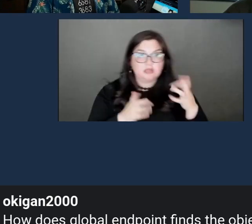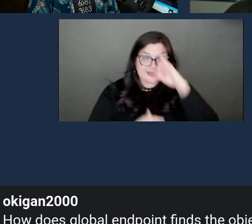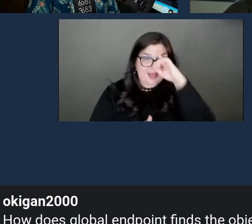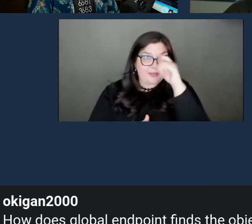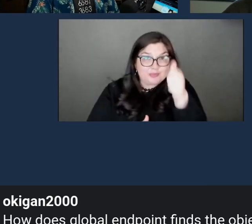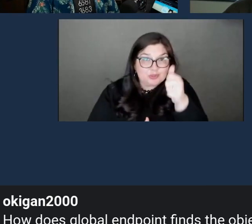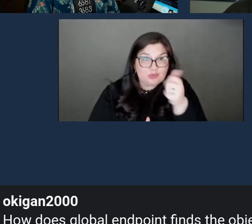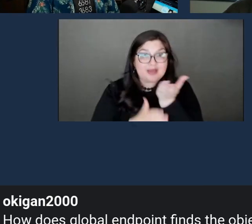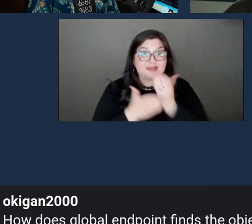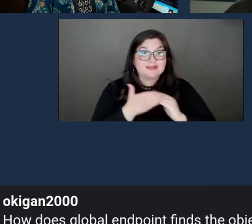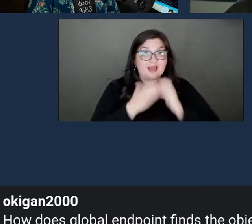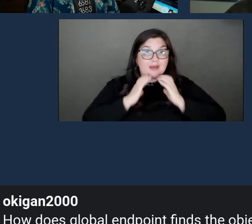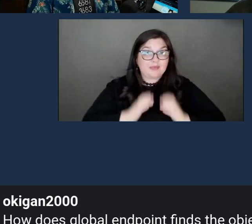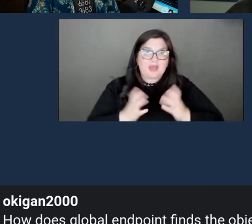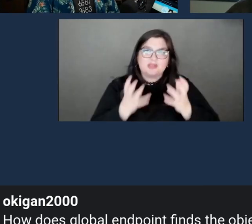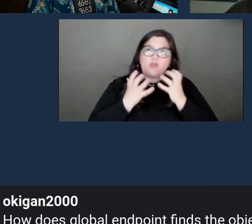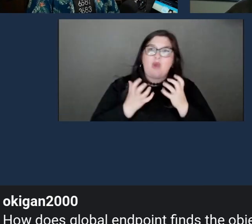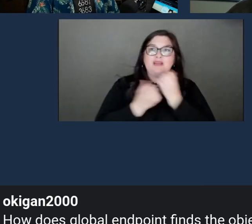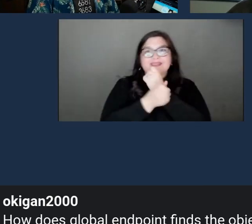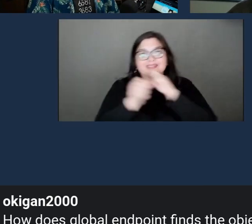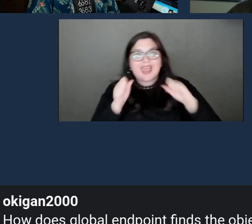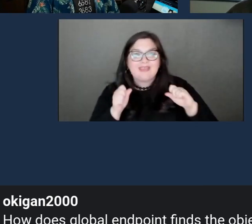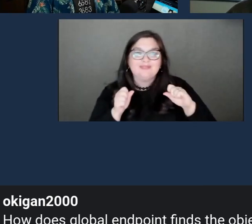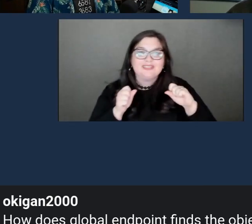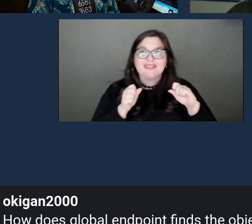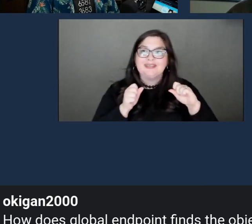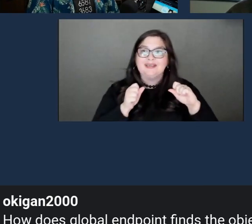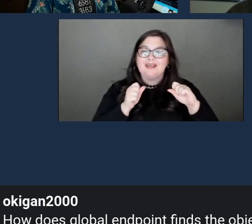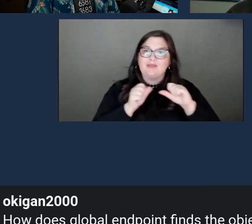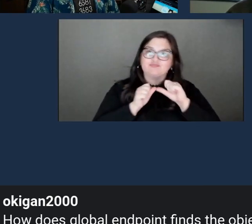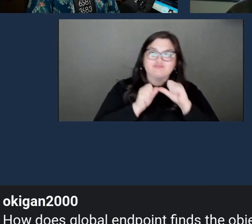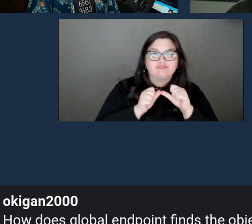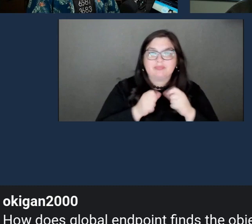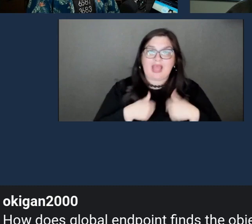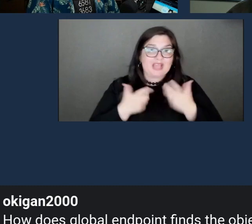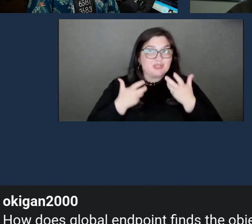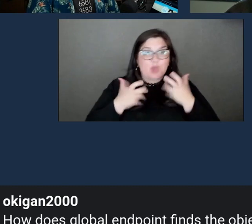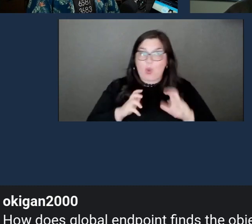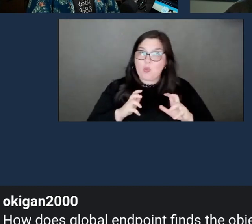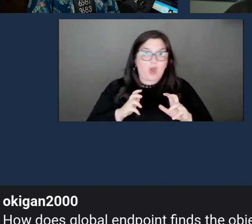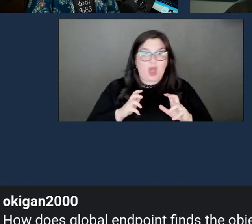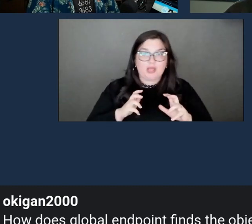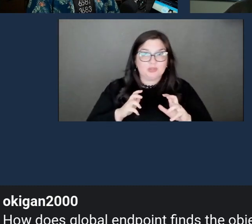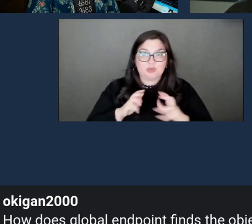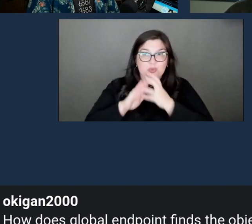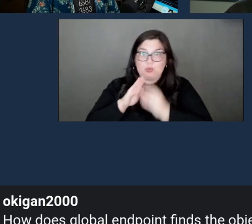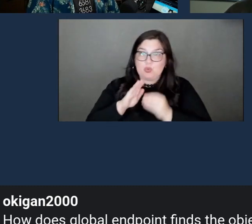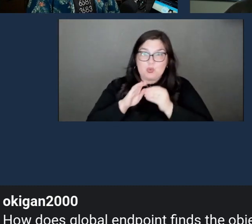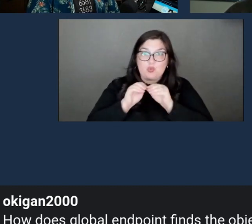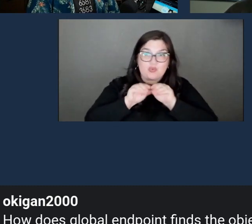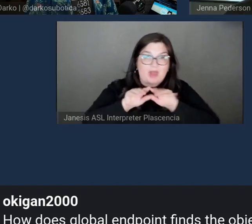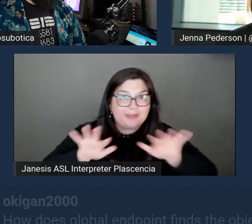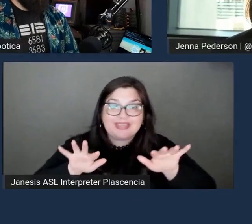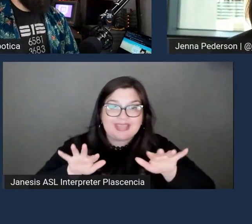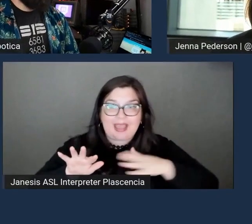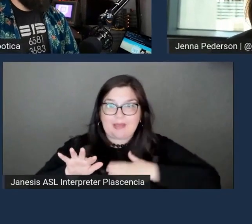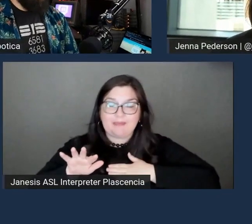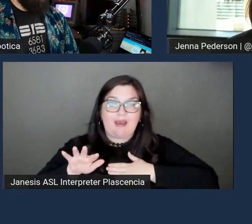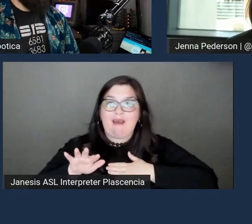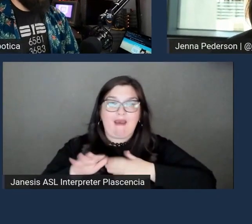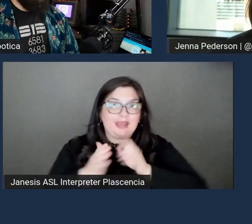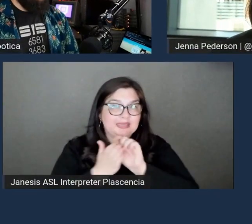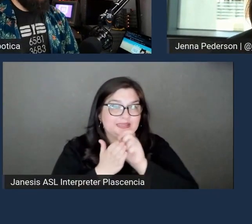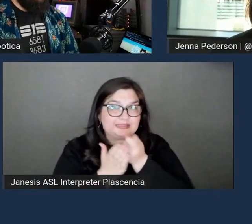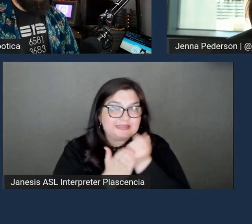some customers want that safety and security of, I don't want to replicate my deletions. I want to just keep the data